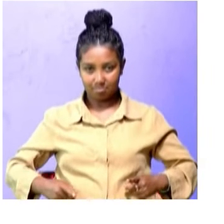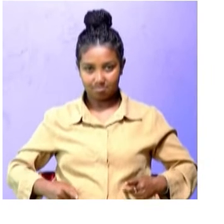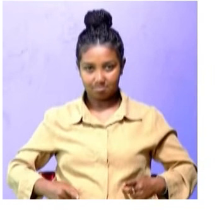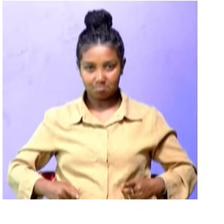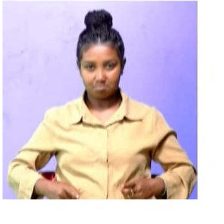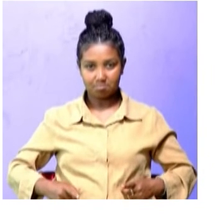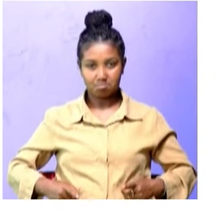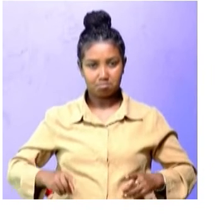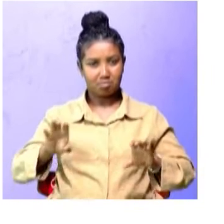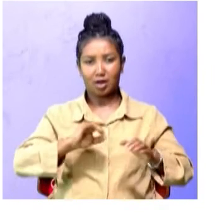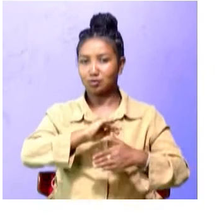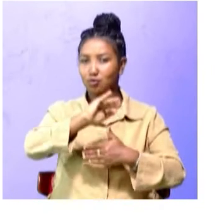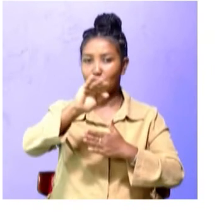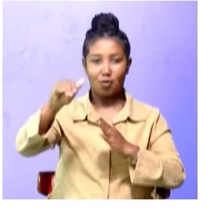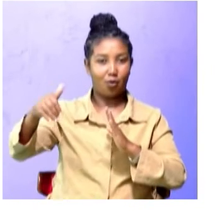make us all